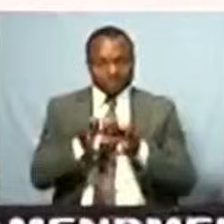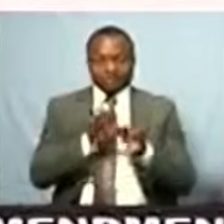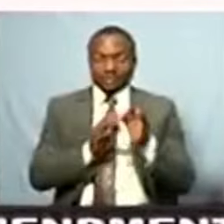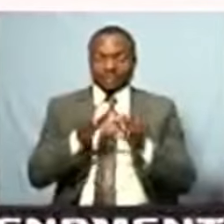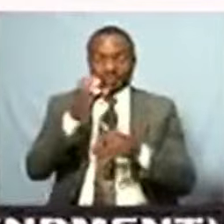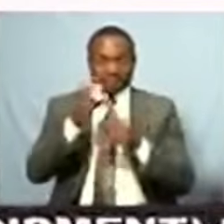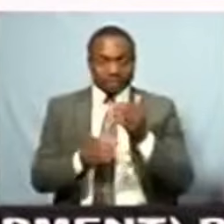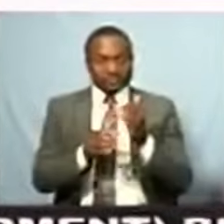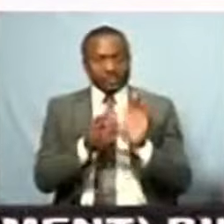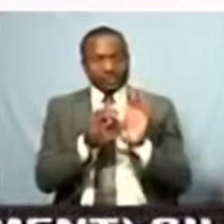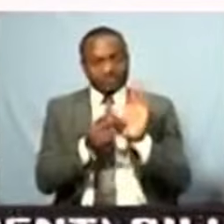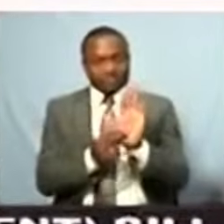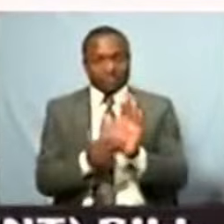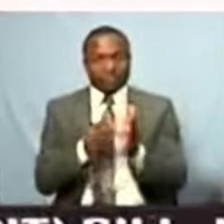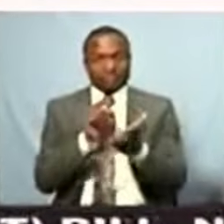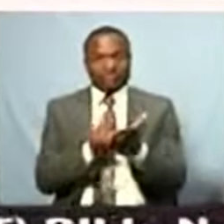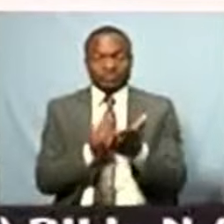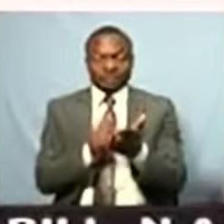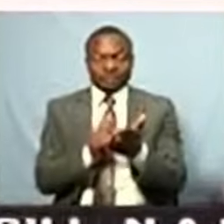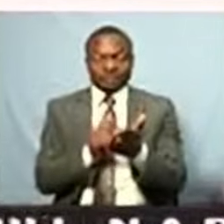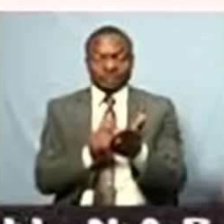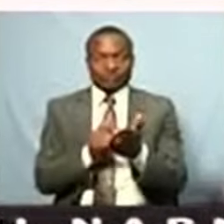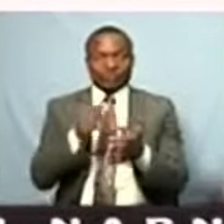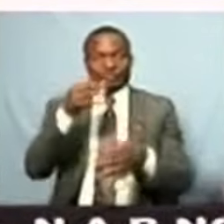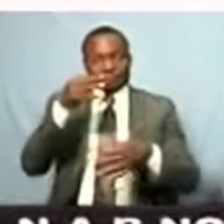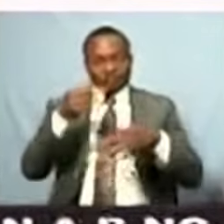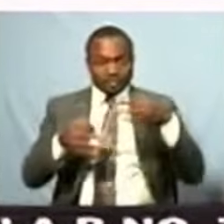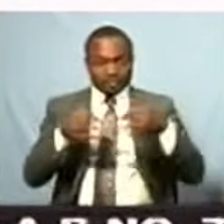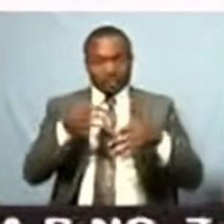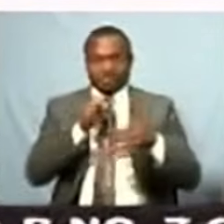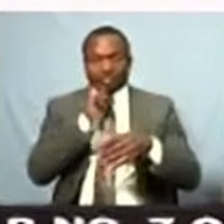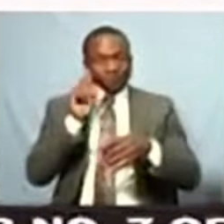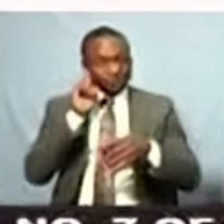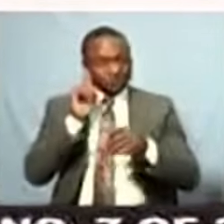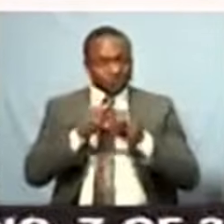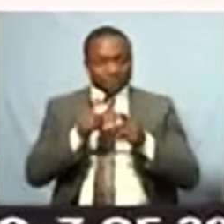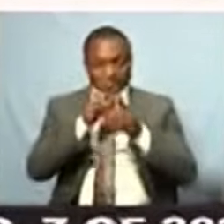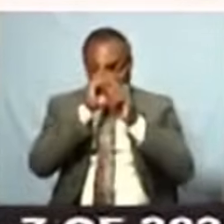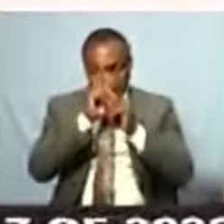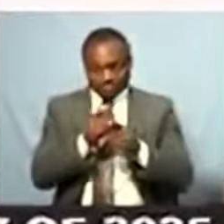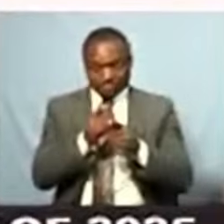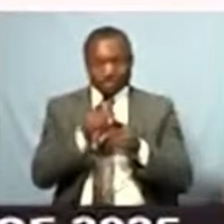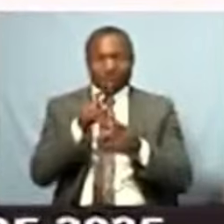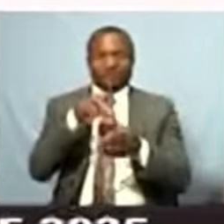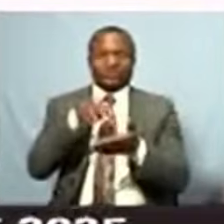clause, as it is the obligation of the courts to not only hear but also determine matters.